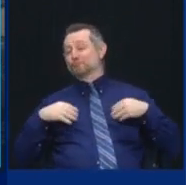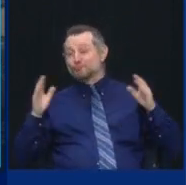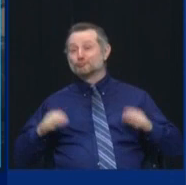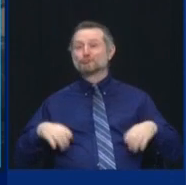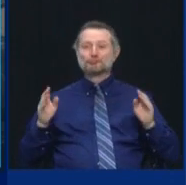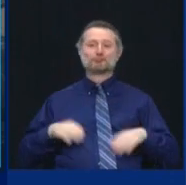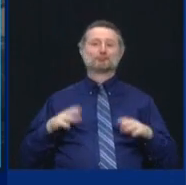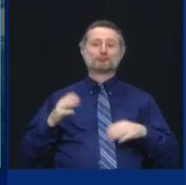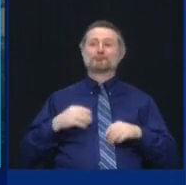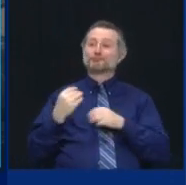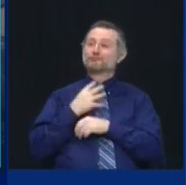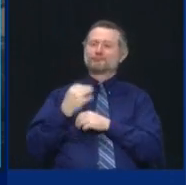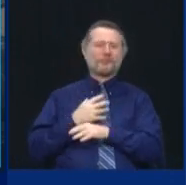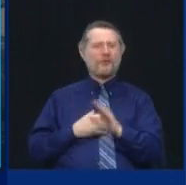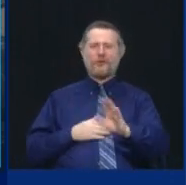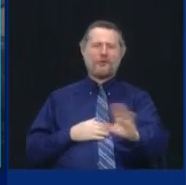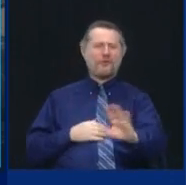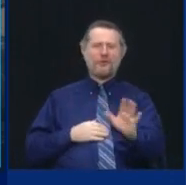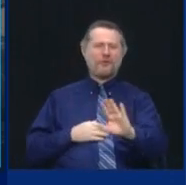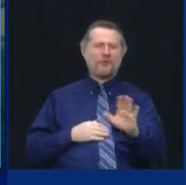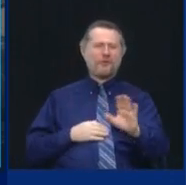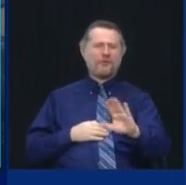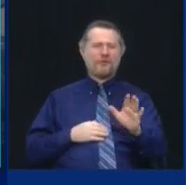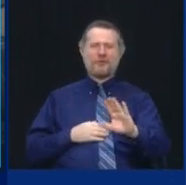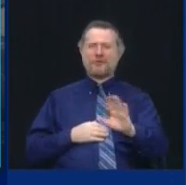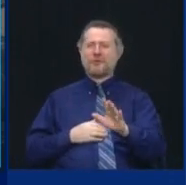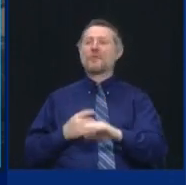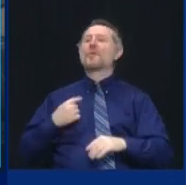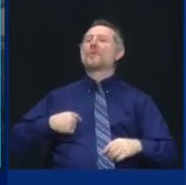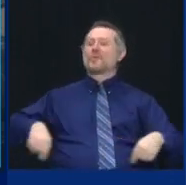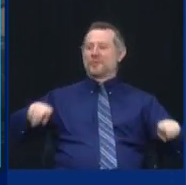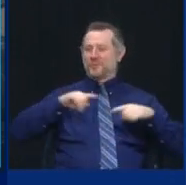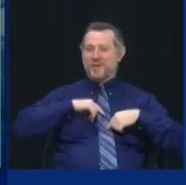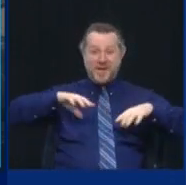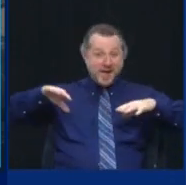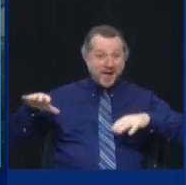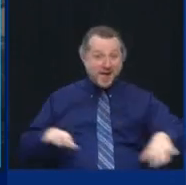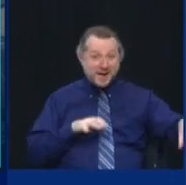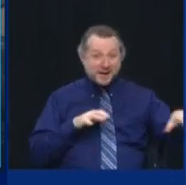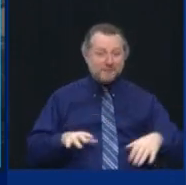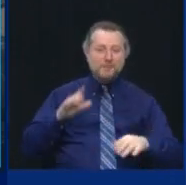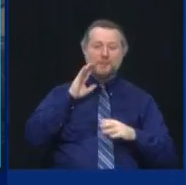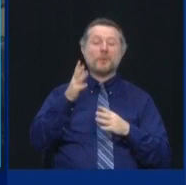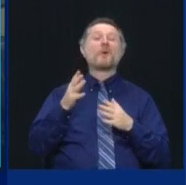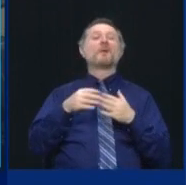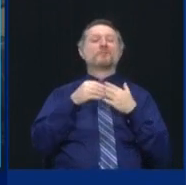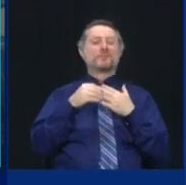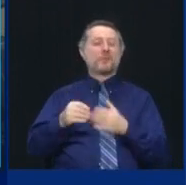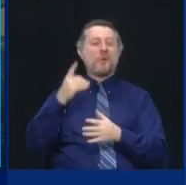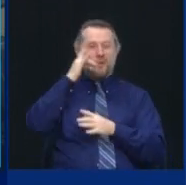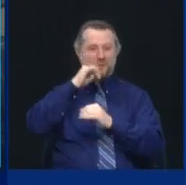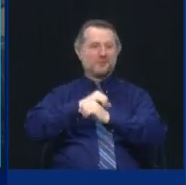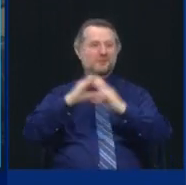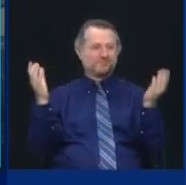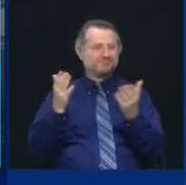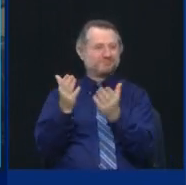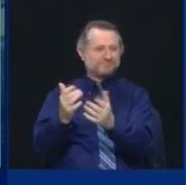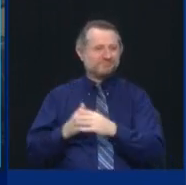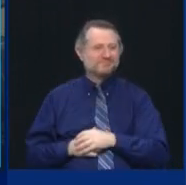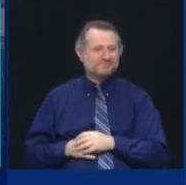destiny here. You tell me what we do, I will tell you what we are